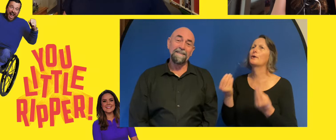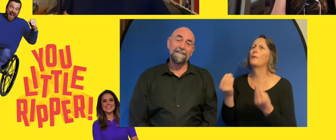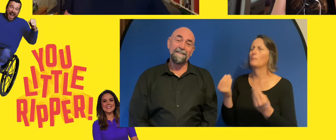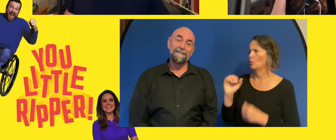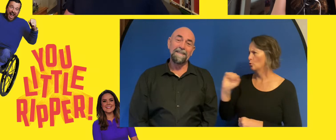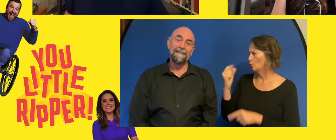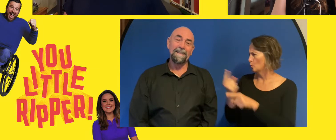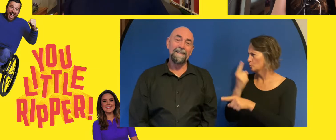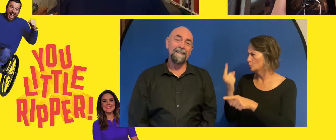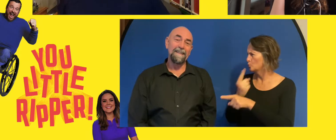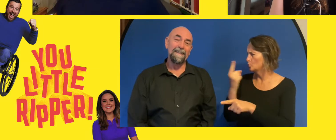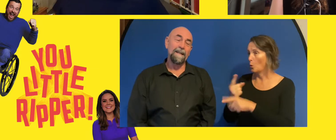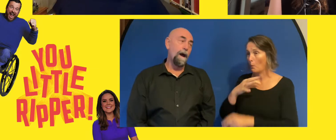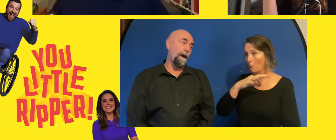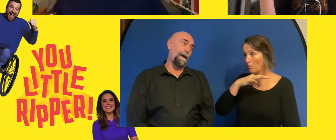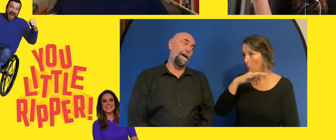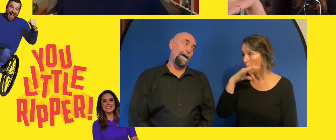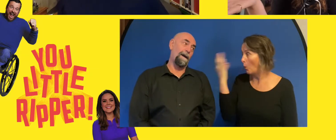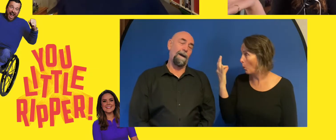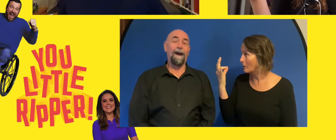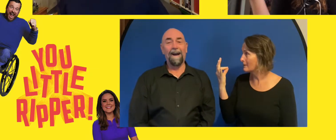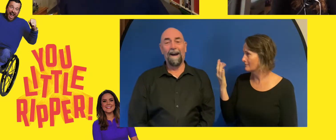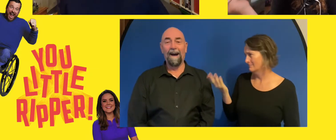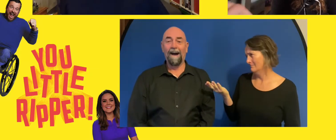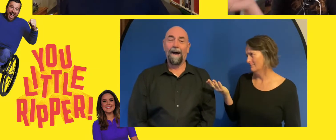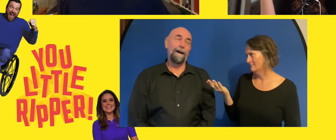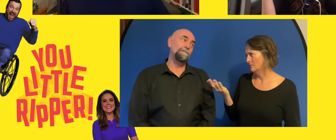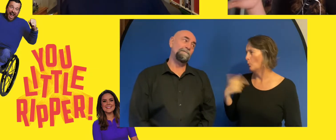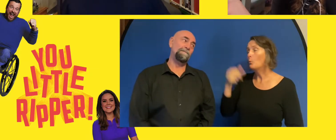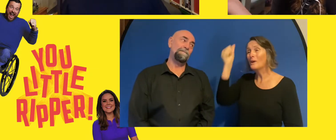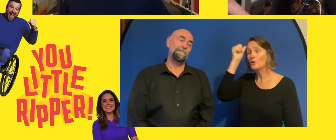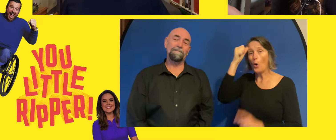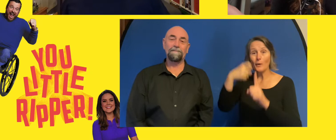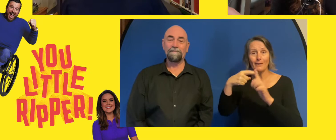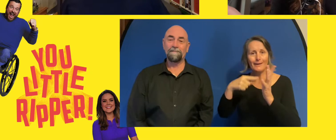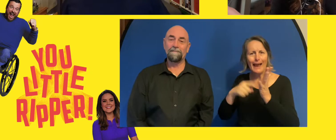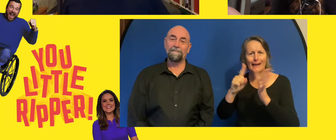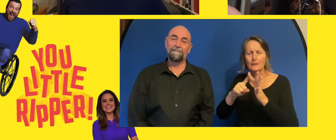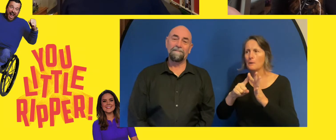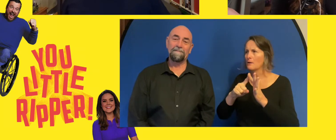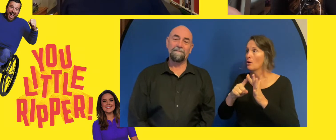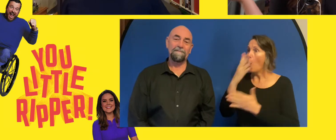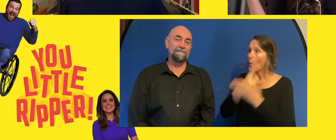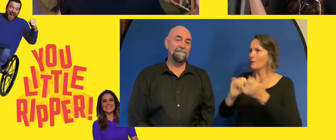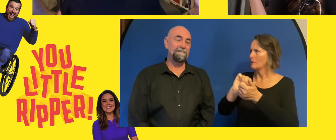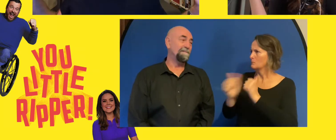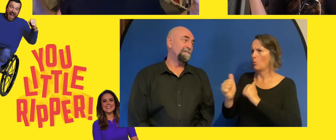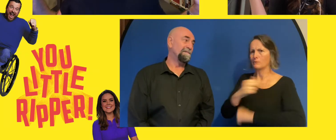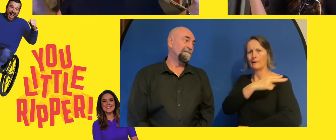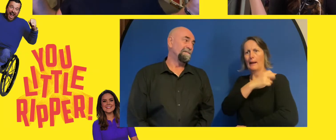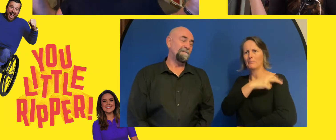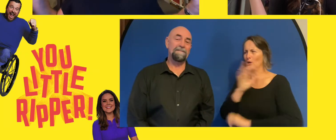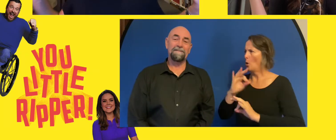Kurt, that sounds so boring. So boring. Kate is far more than a sports administrator. Come on now. She's